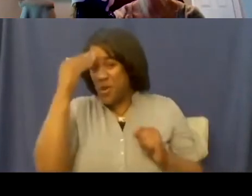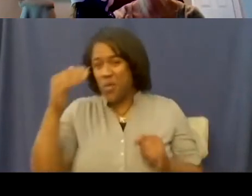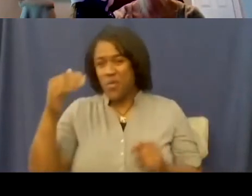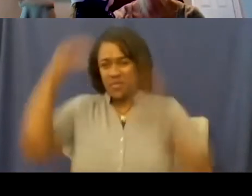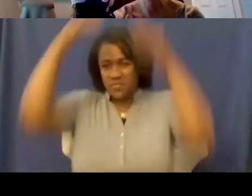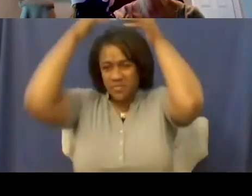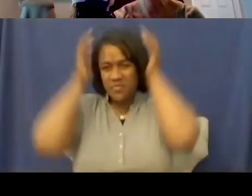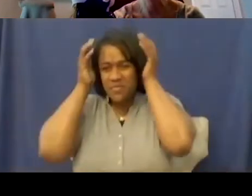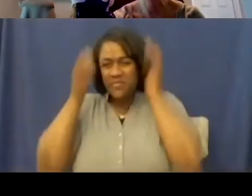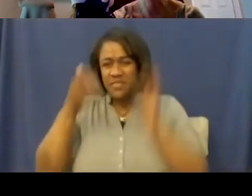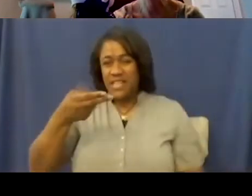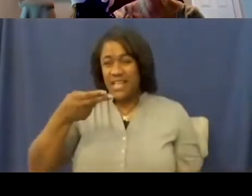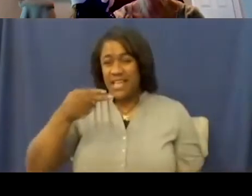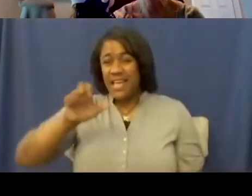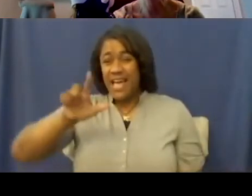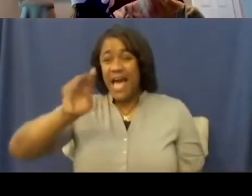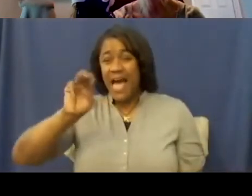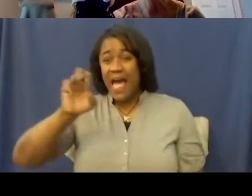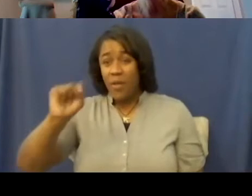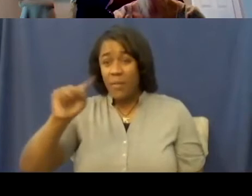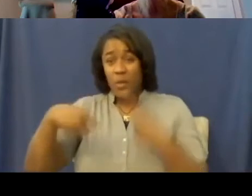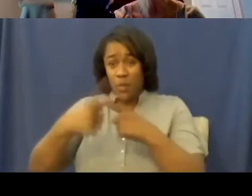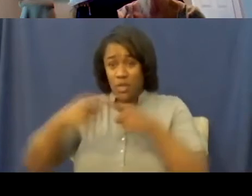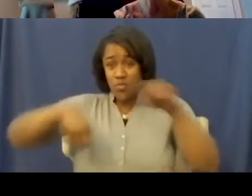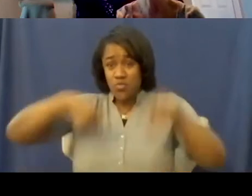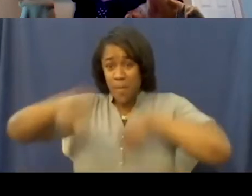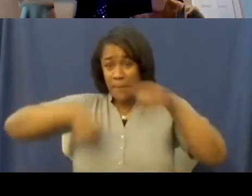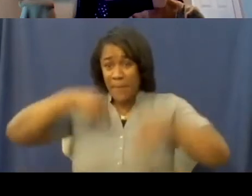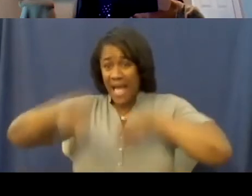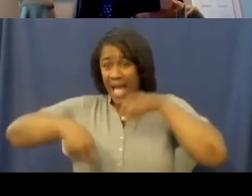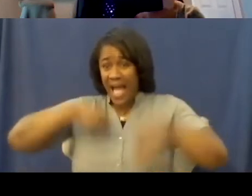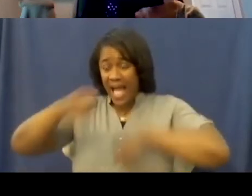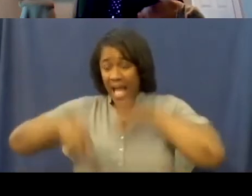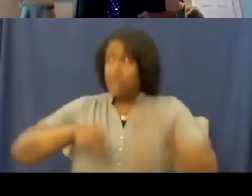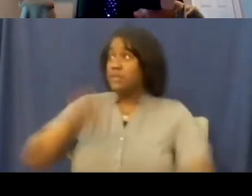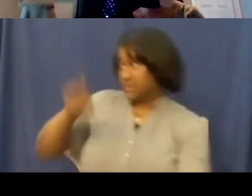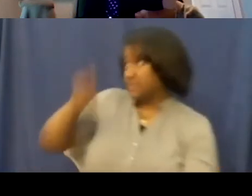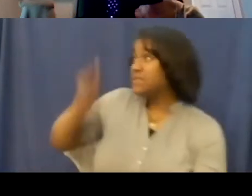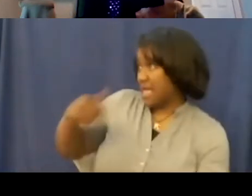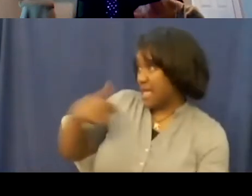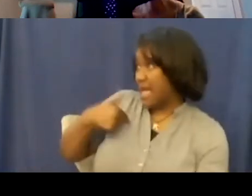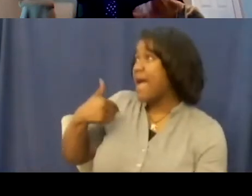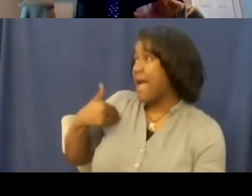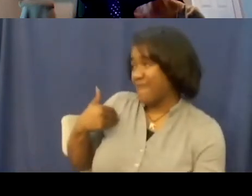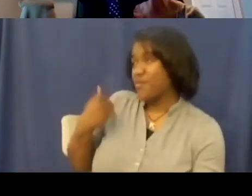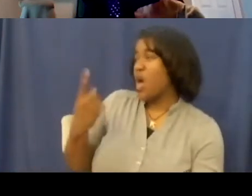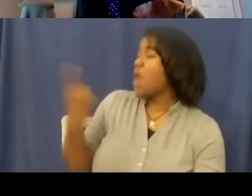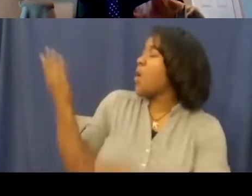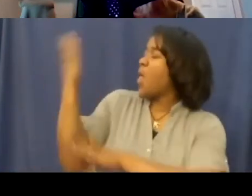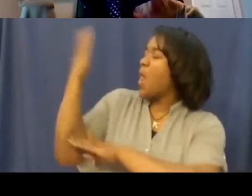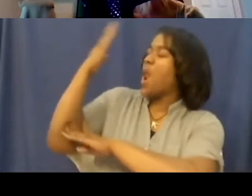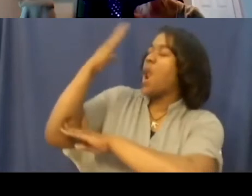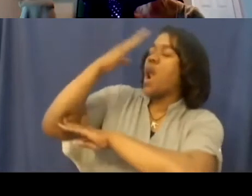every single time they get on their bike? Yeah, and I wear a crown all day long to protect